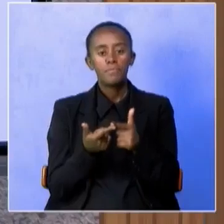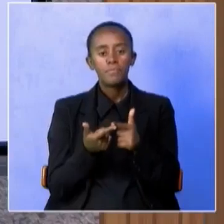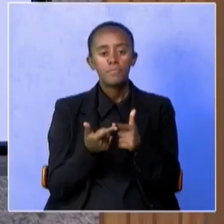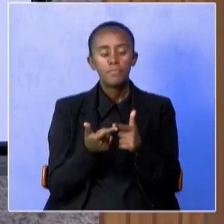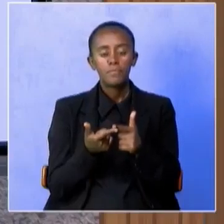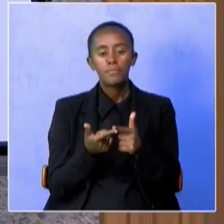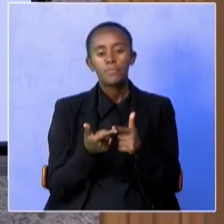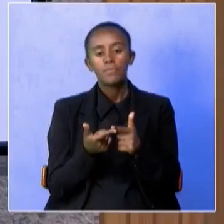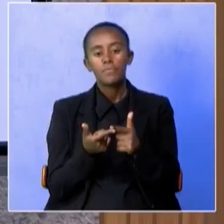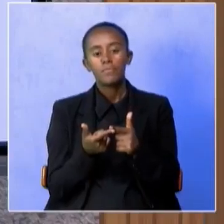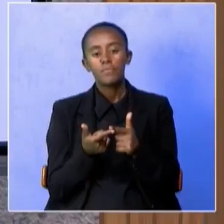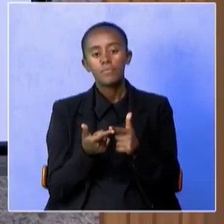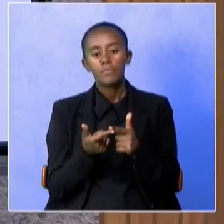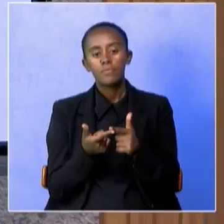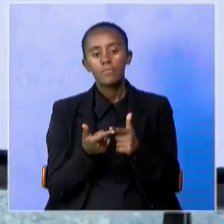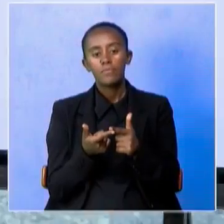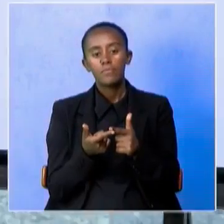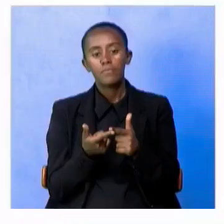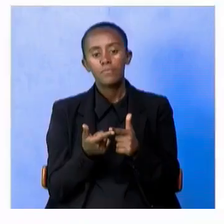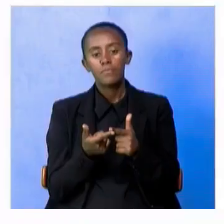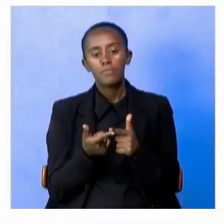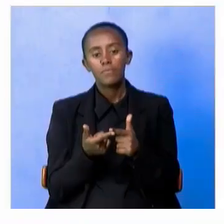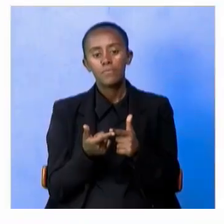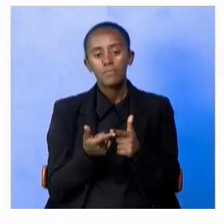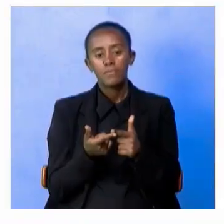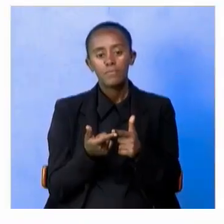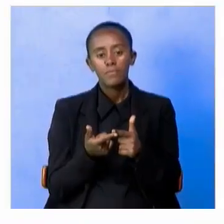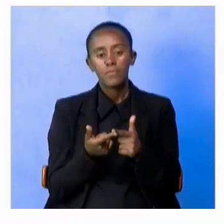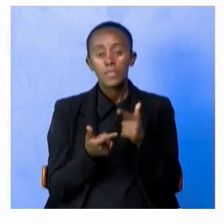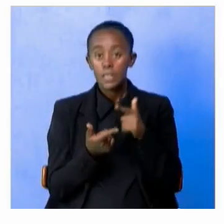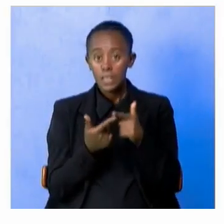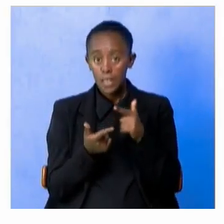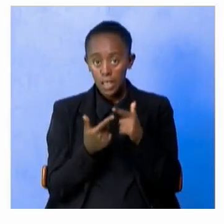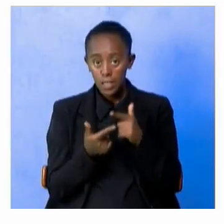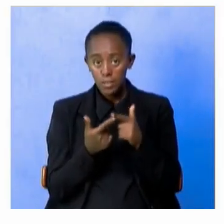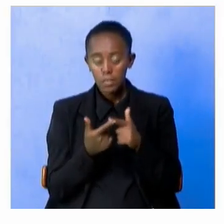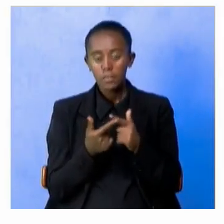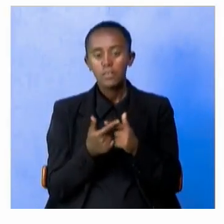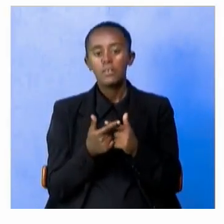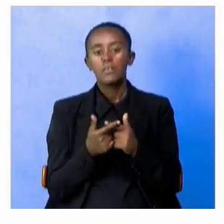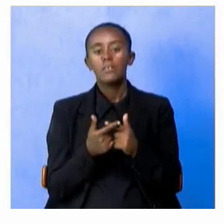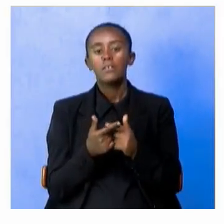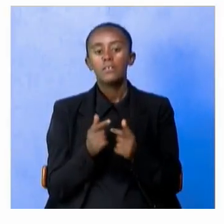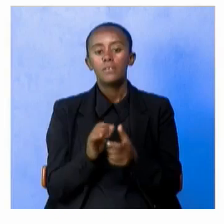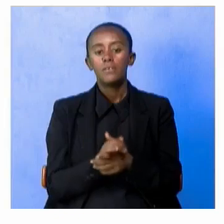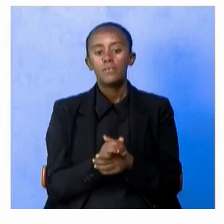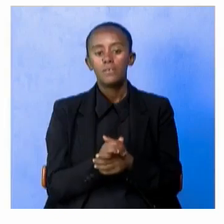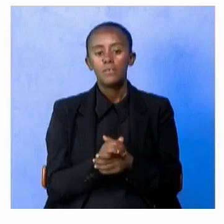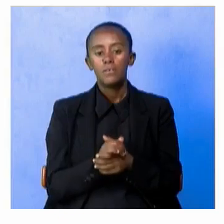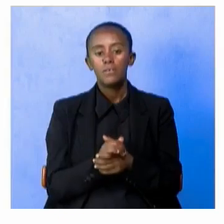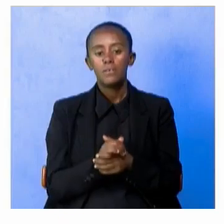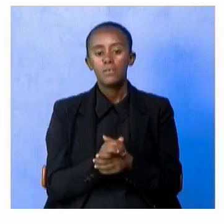first one. This is the first one. The second one is